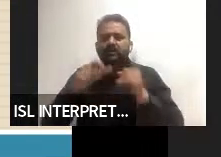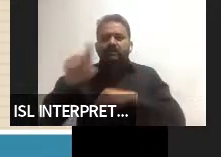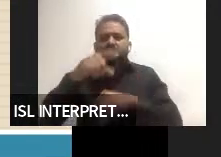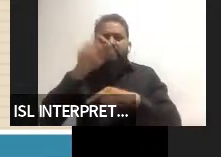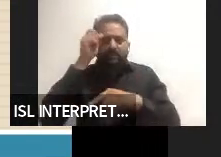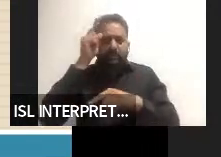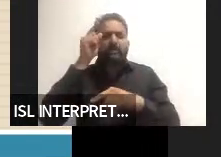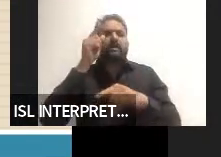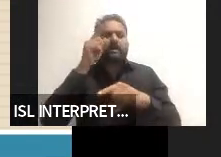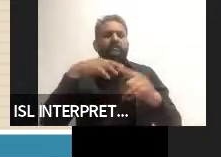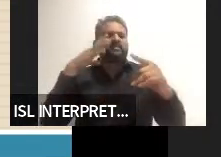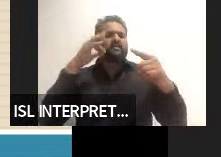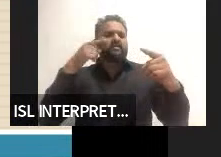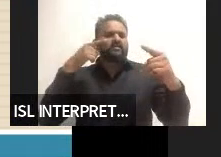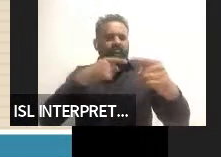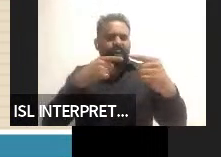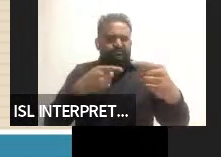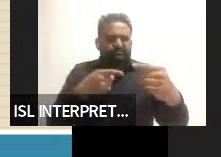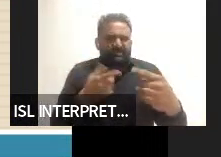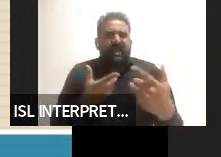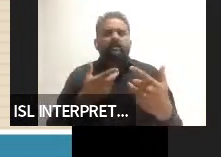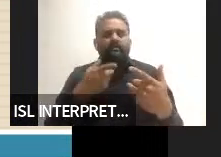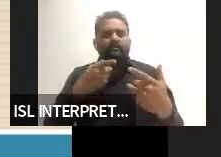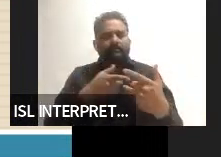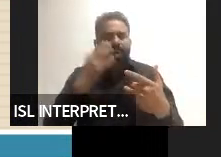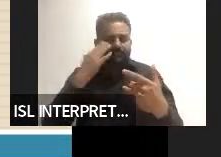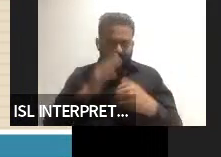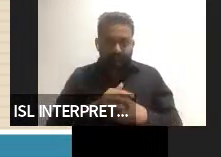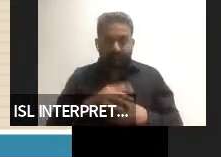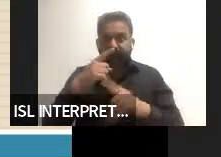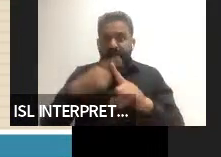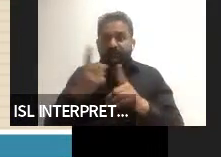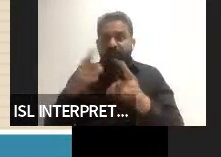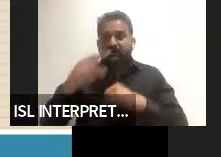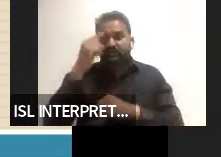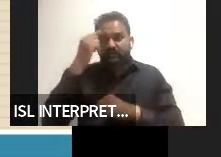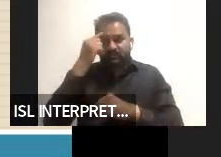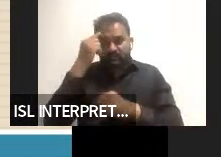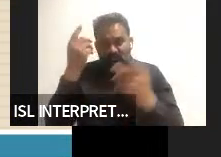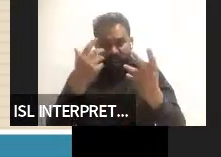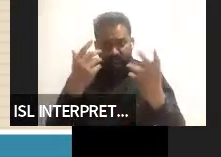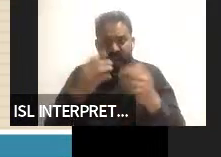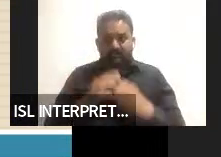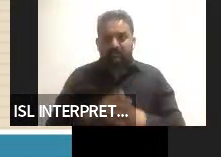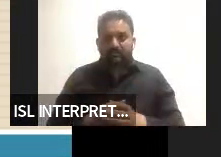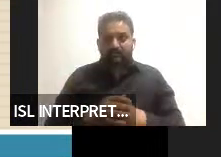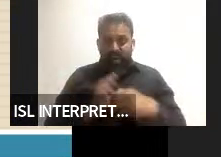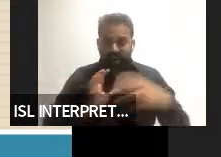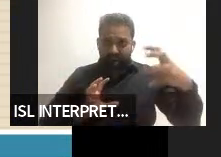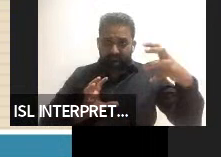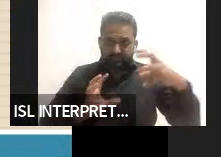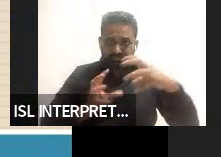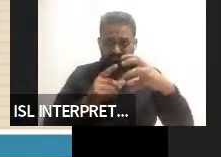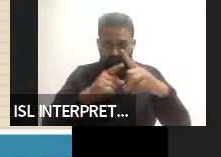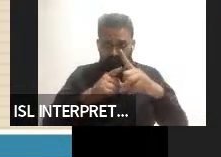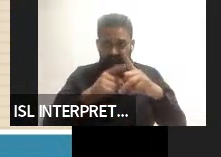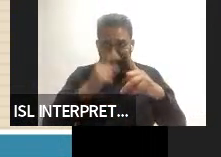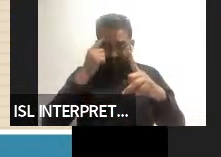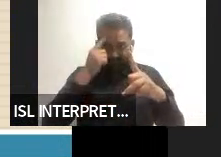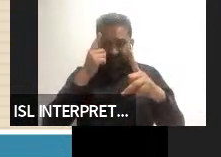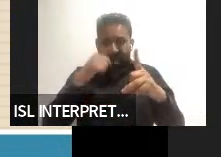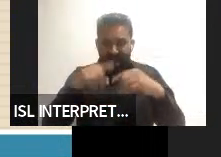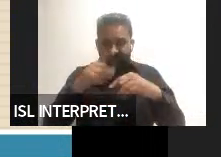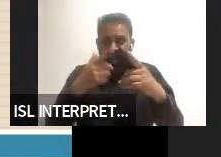is your main line of argument. You need to also think about that. The summary of argument which you write at